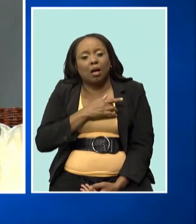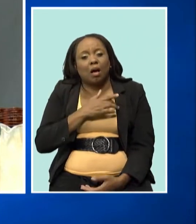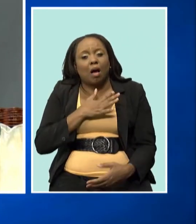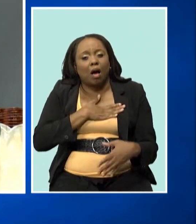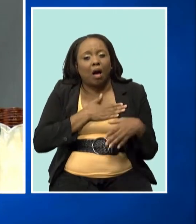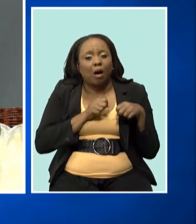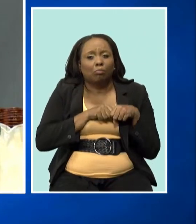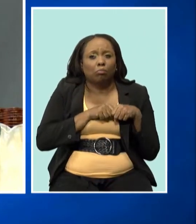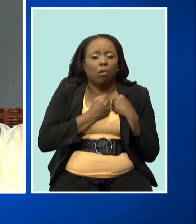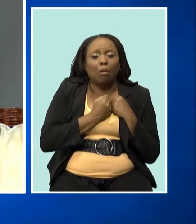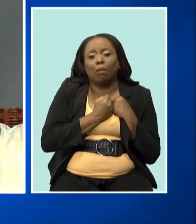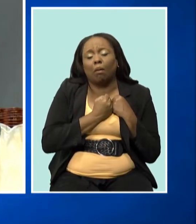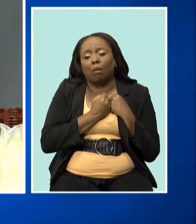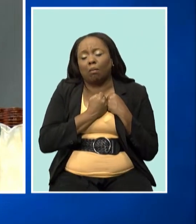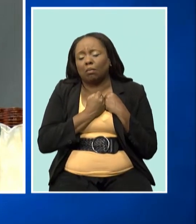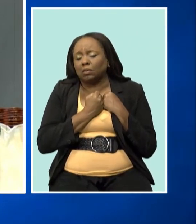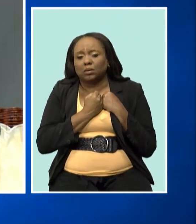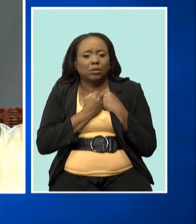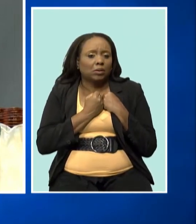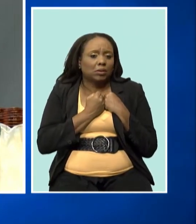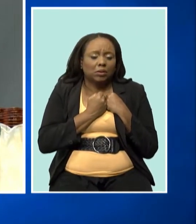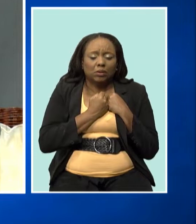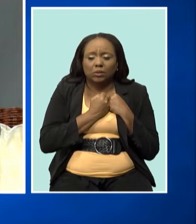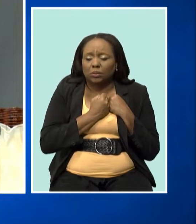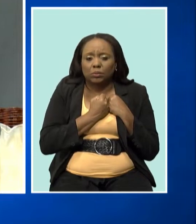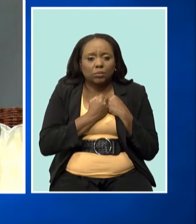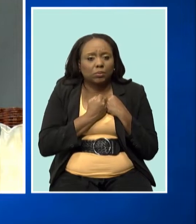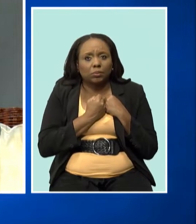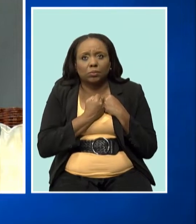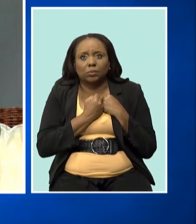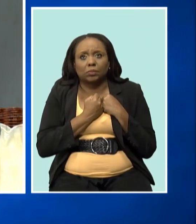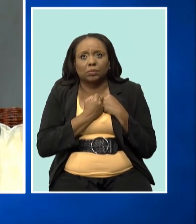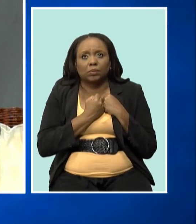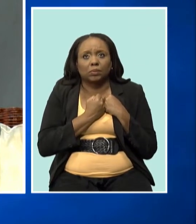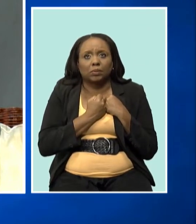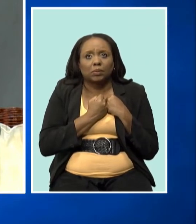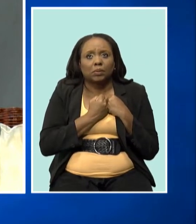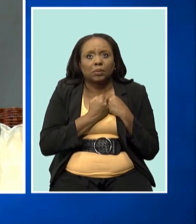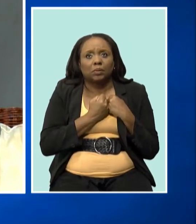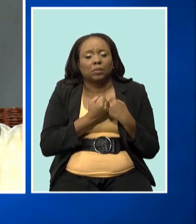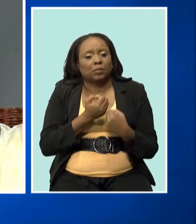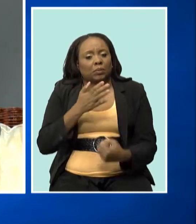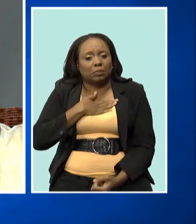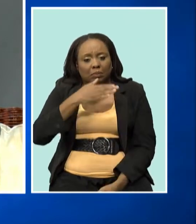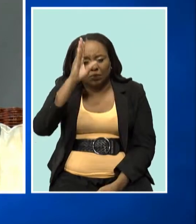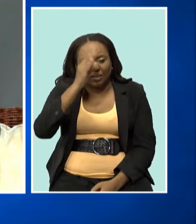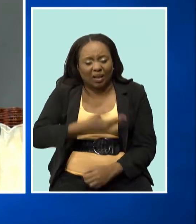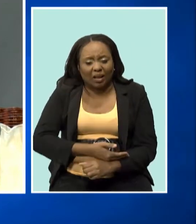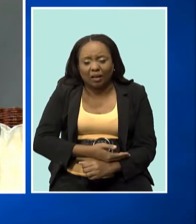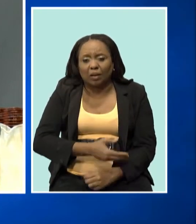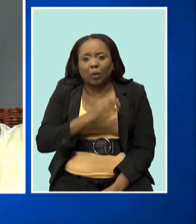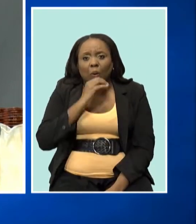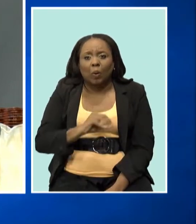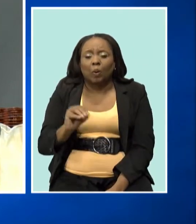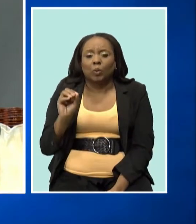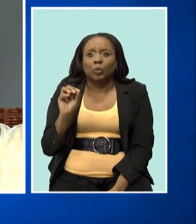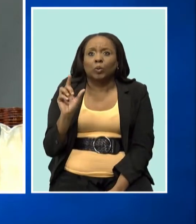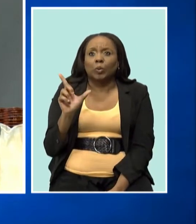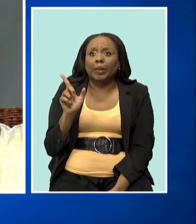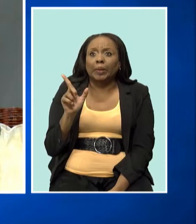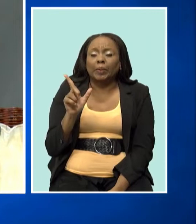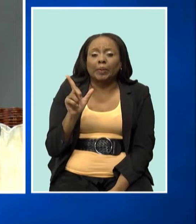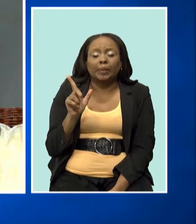what we've proposed for the national policy for aging, to protect persons who are